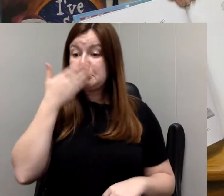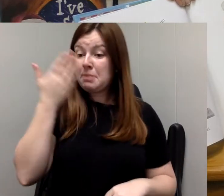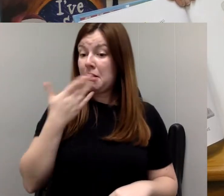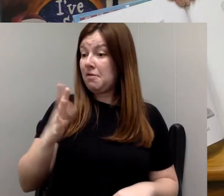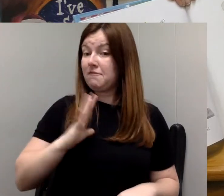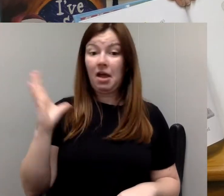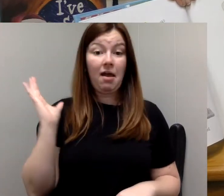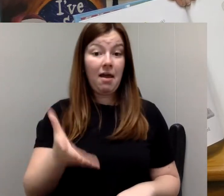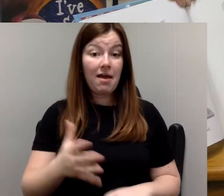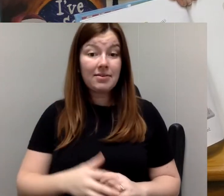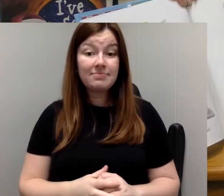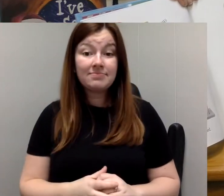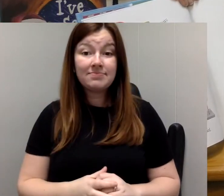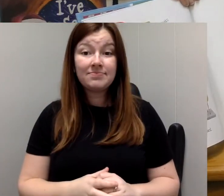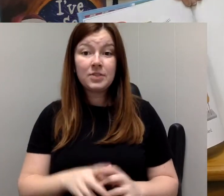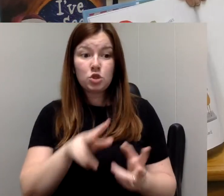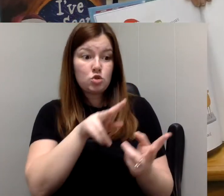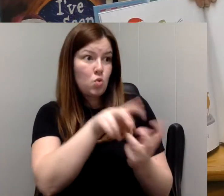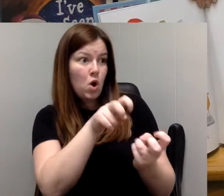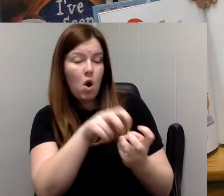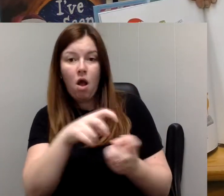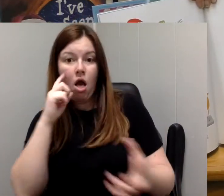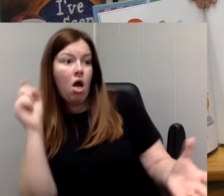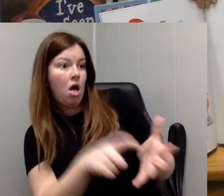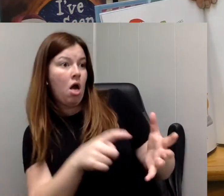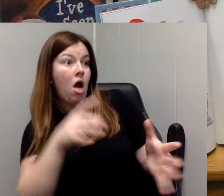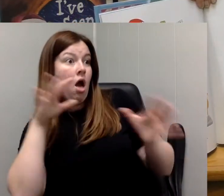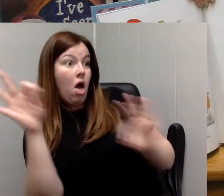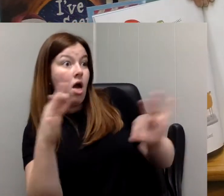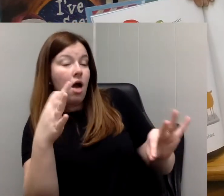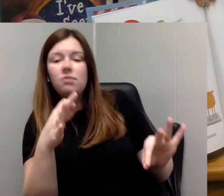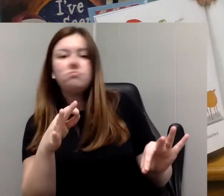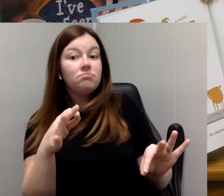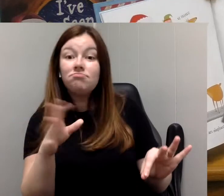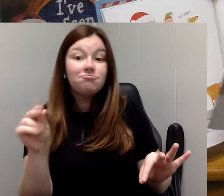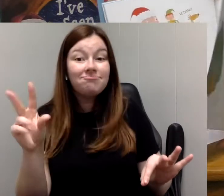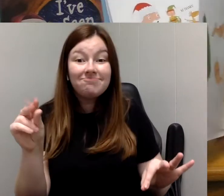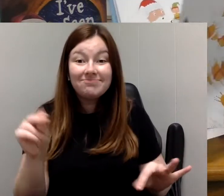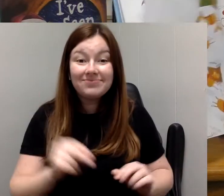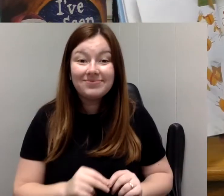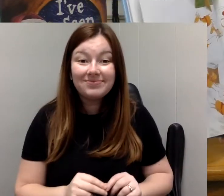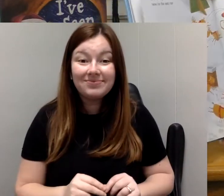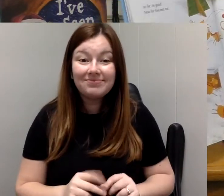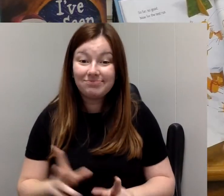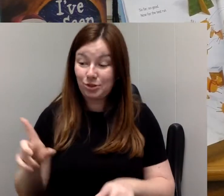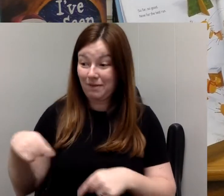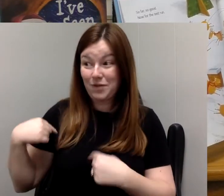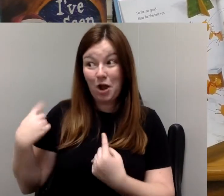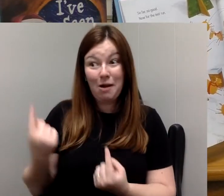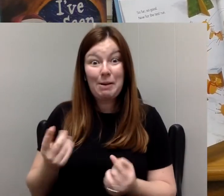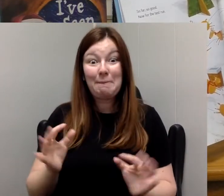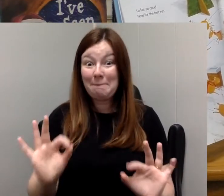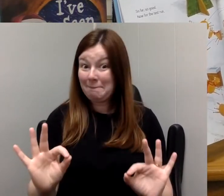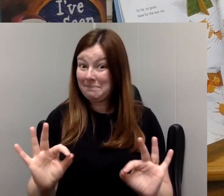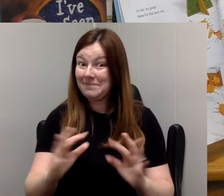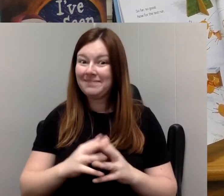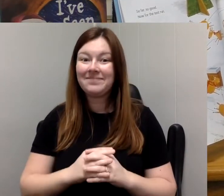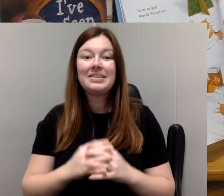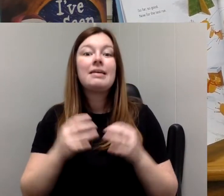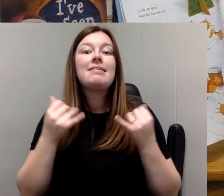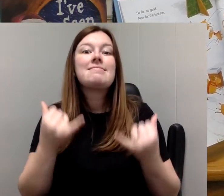not distractedly at squirrels. So far, so